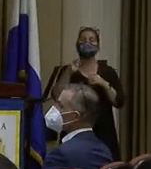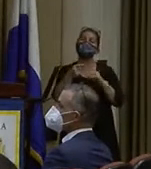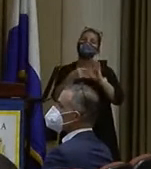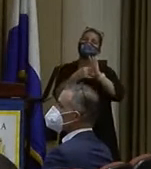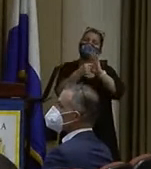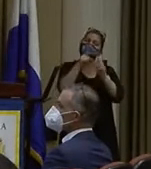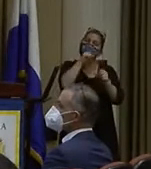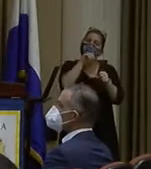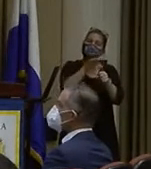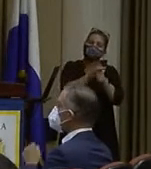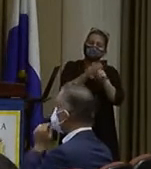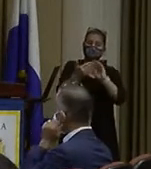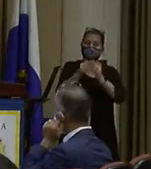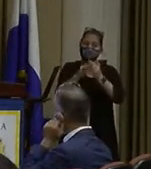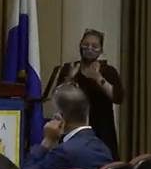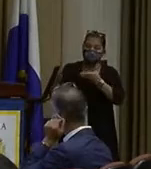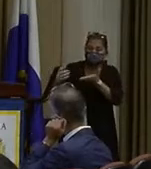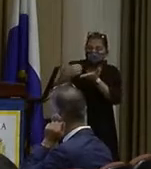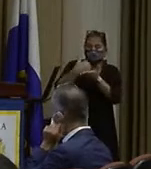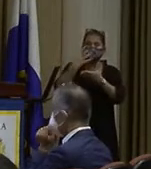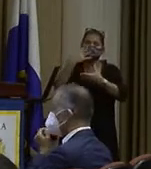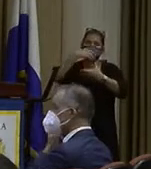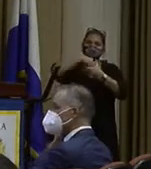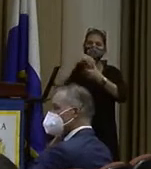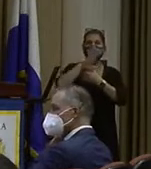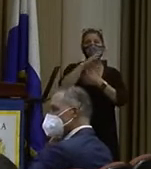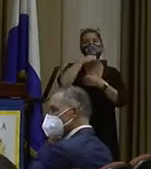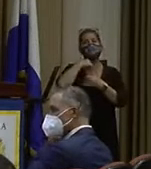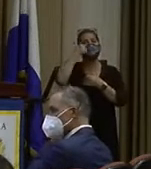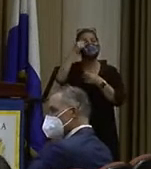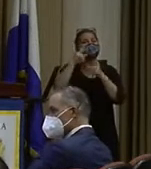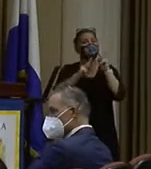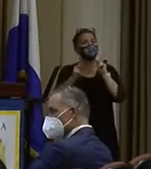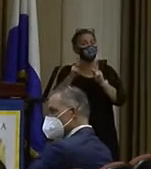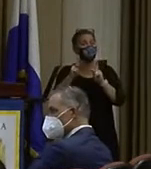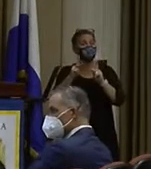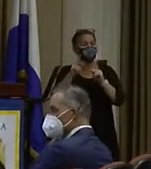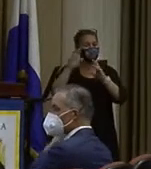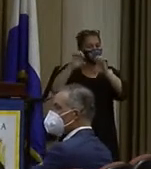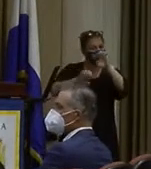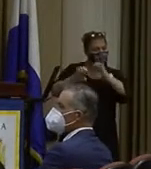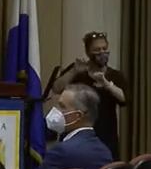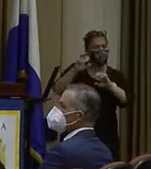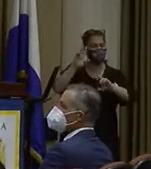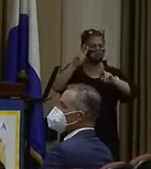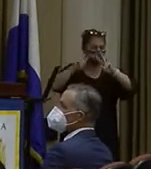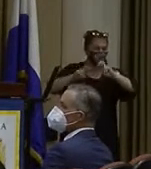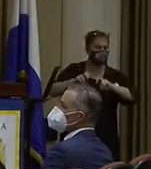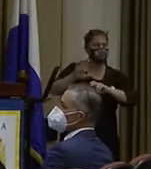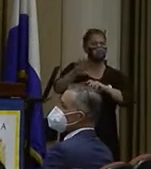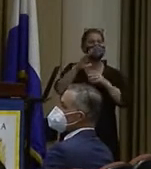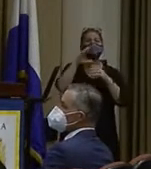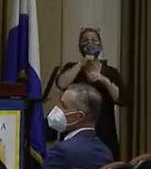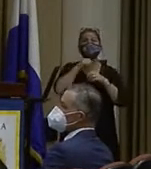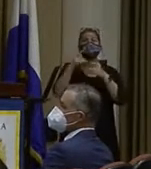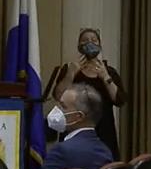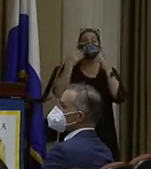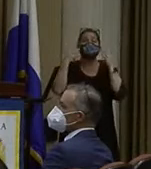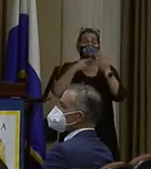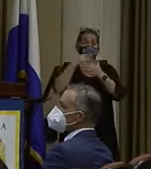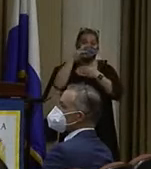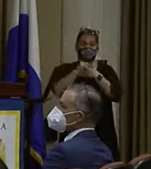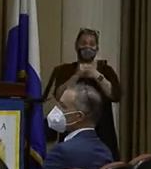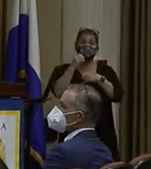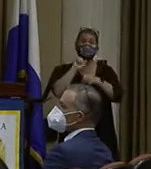a commitment of communities to listen to the needs of the aging population, assess and monitor their age friendliness, and work collaboratively